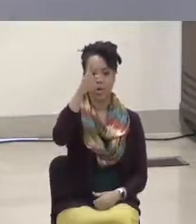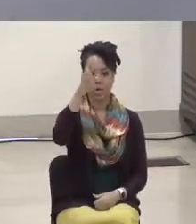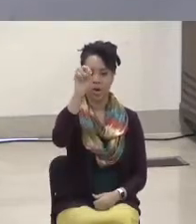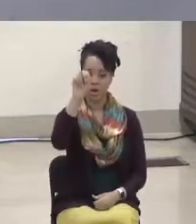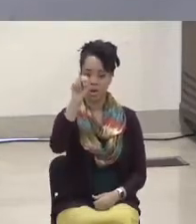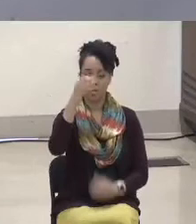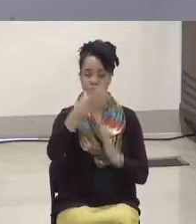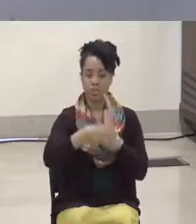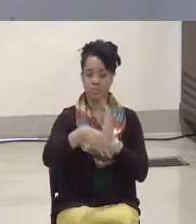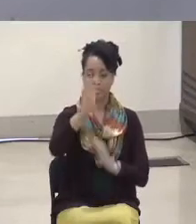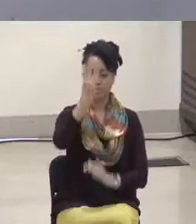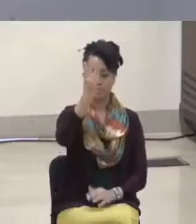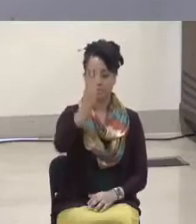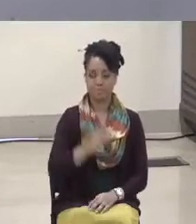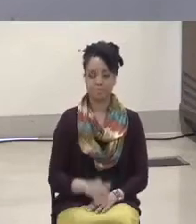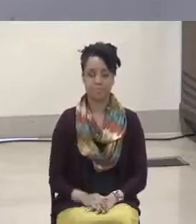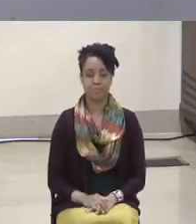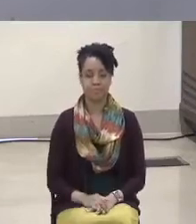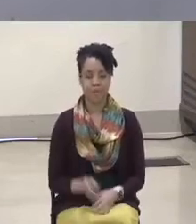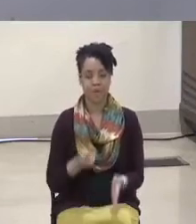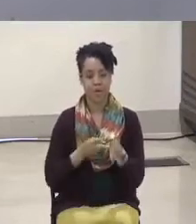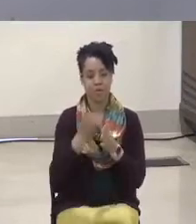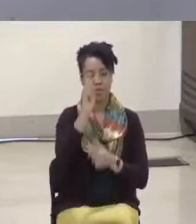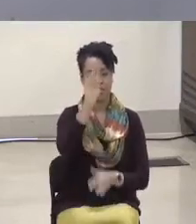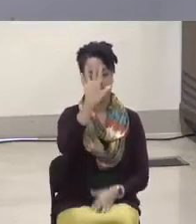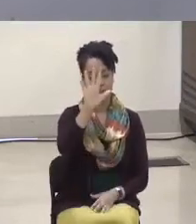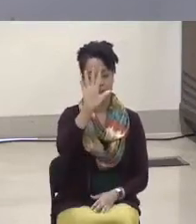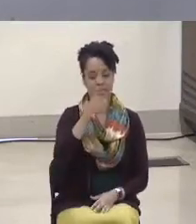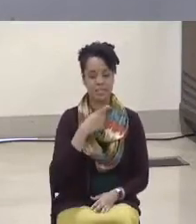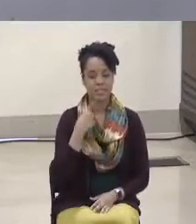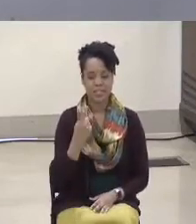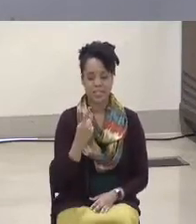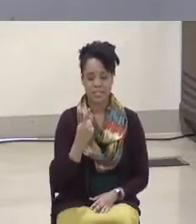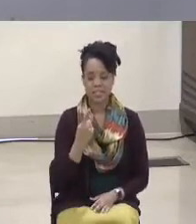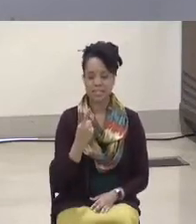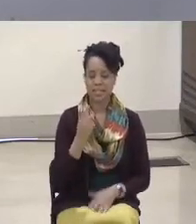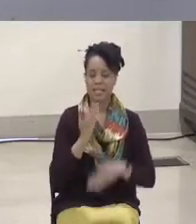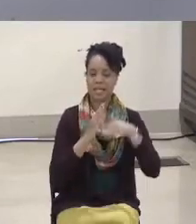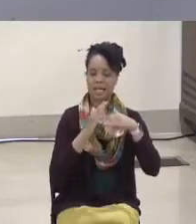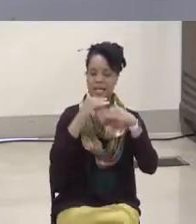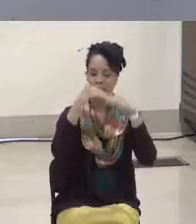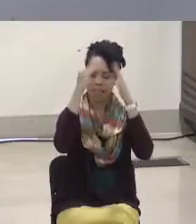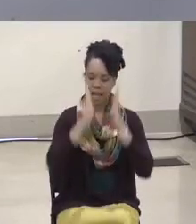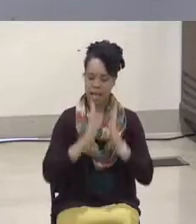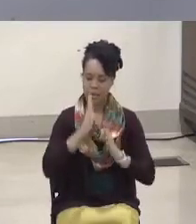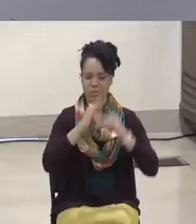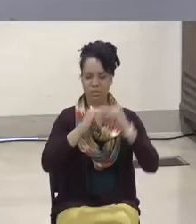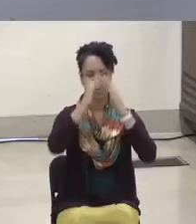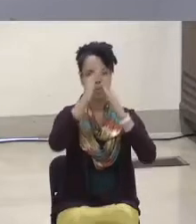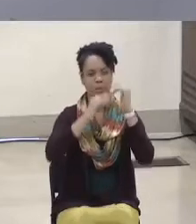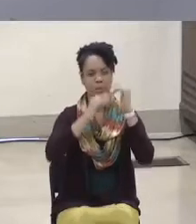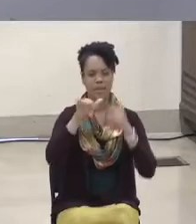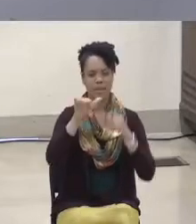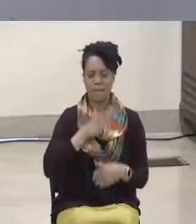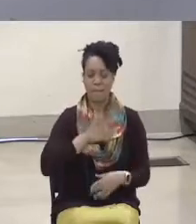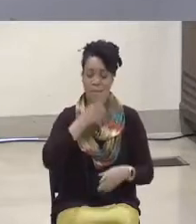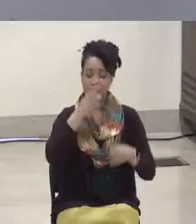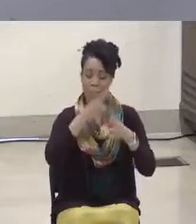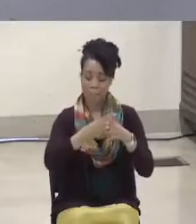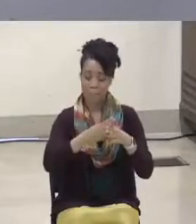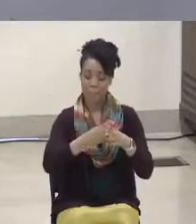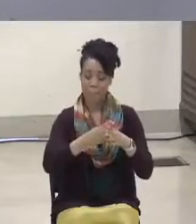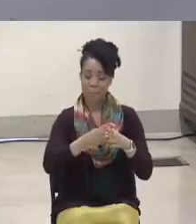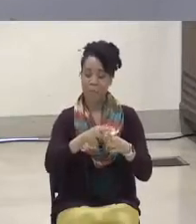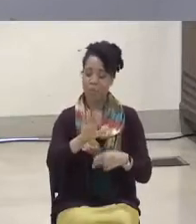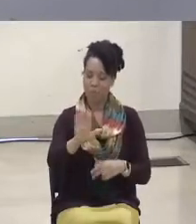mira segunda de Crónicas capítulo 6, verse 5, he said the house was built that my name might be there.